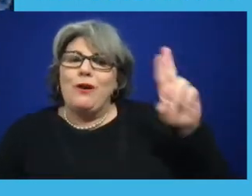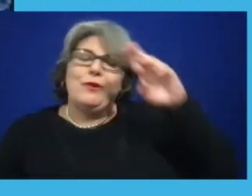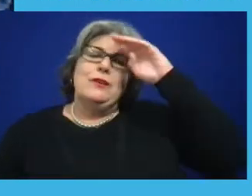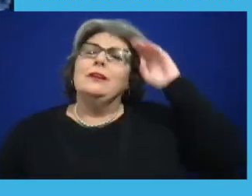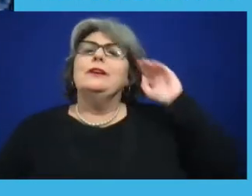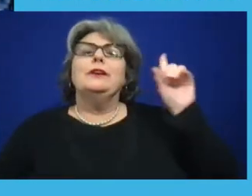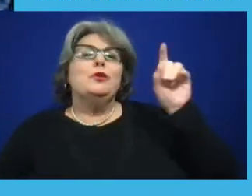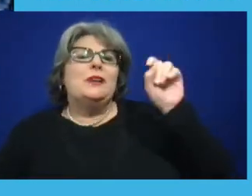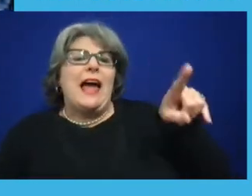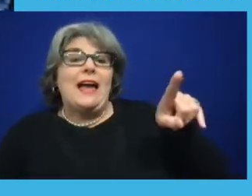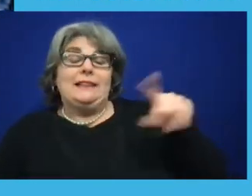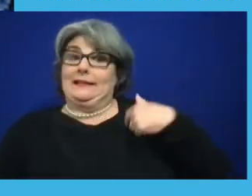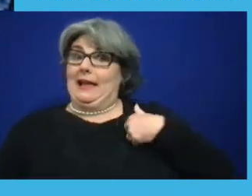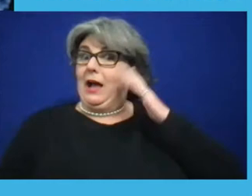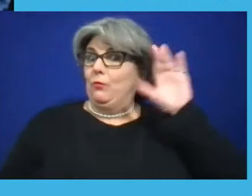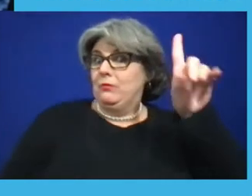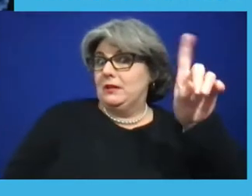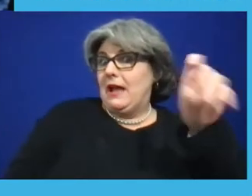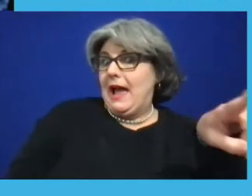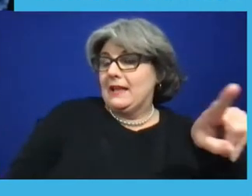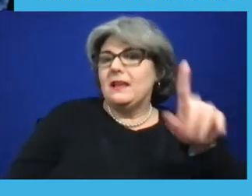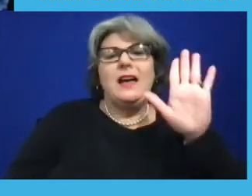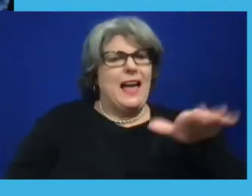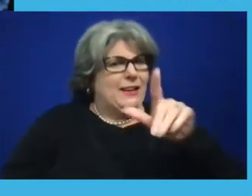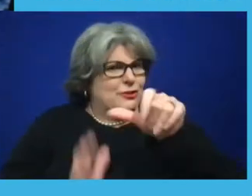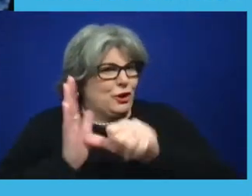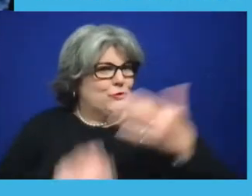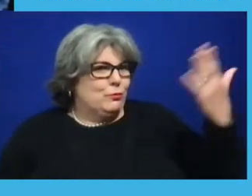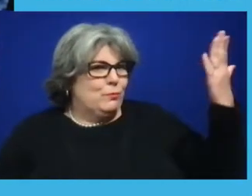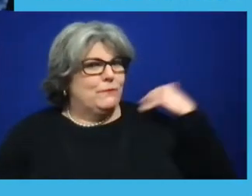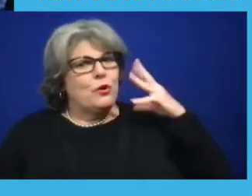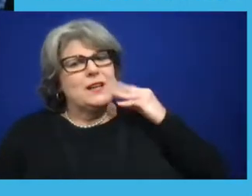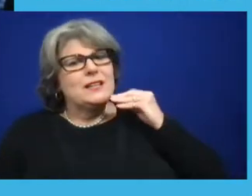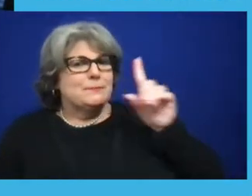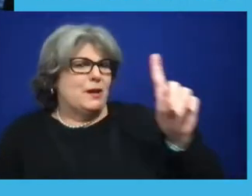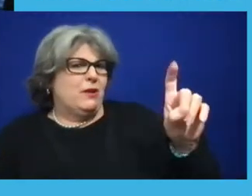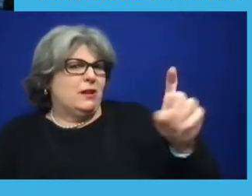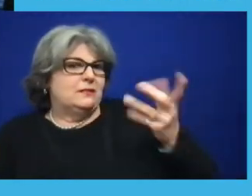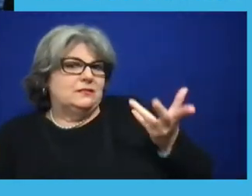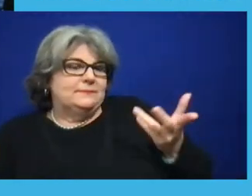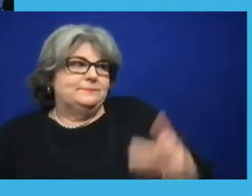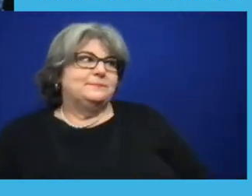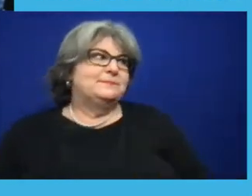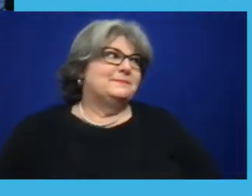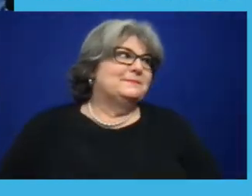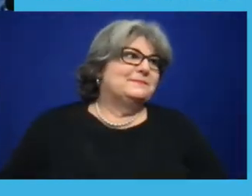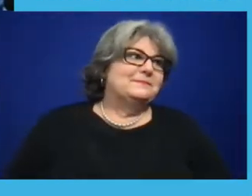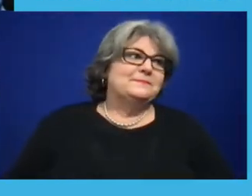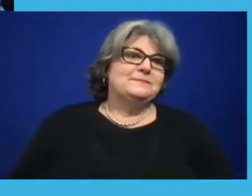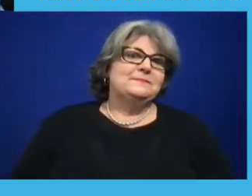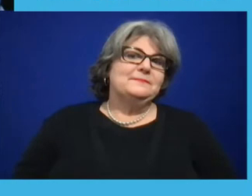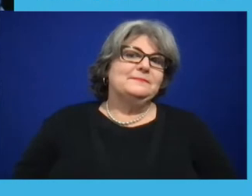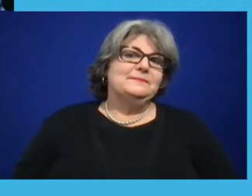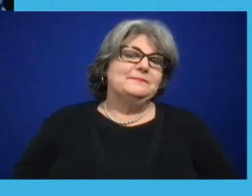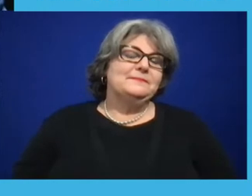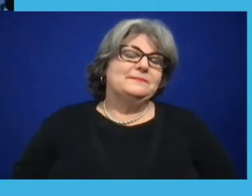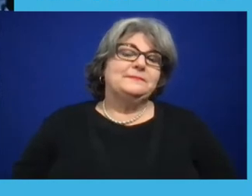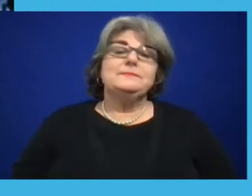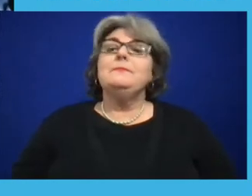No, you wouldn't say that. You'd ask, at least I would, has he done surgery